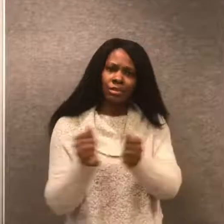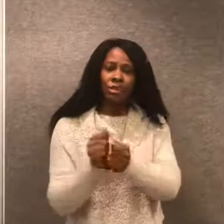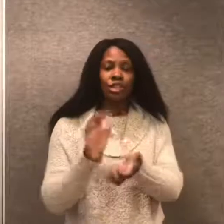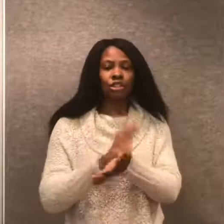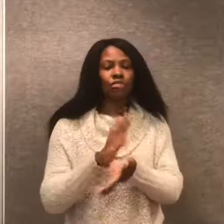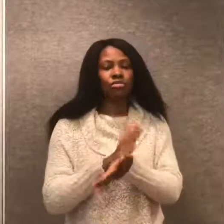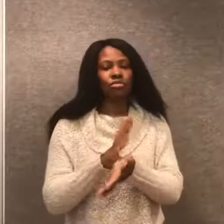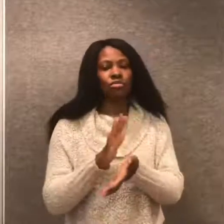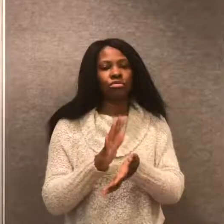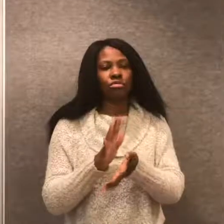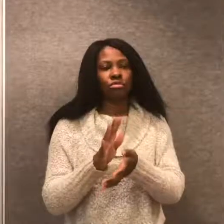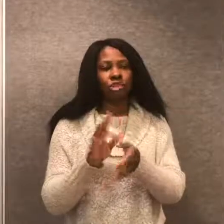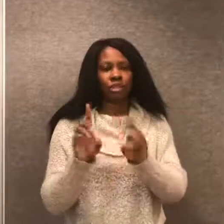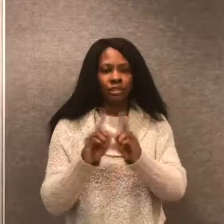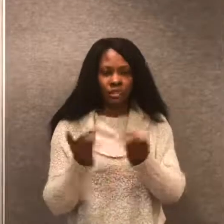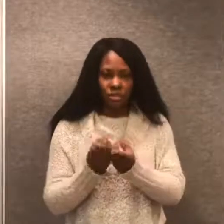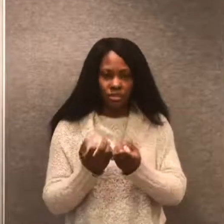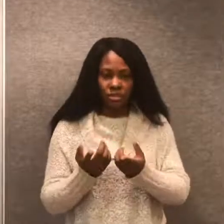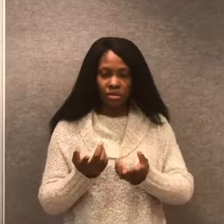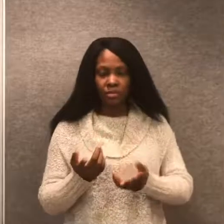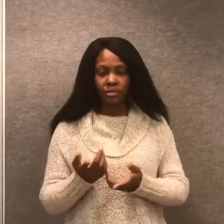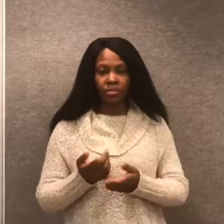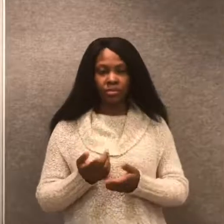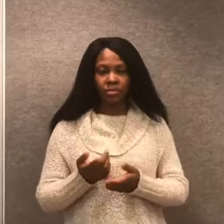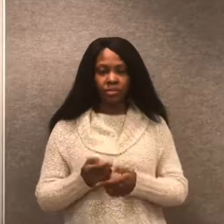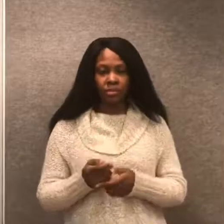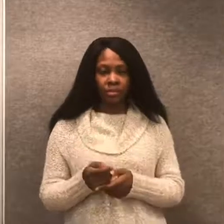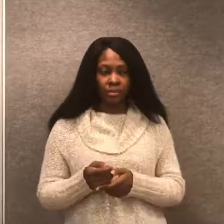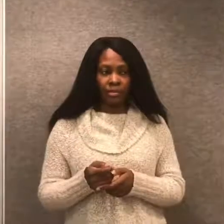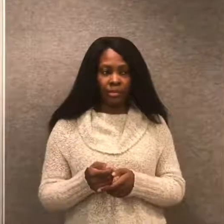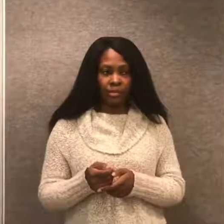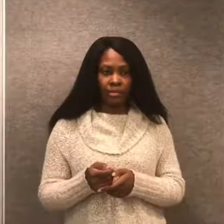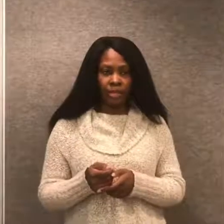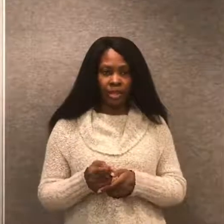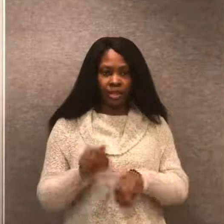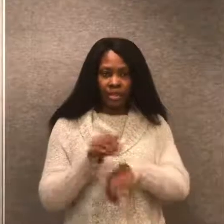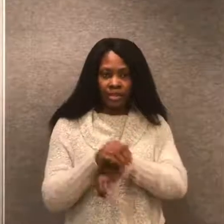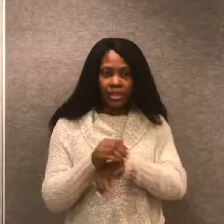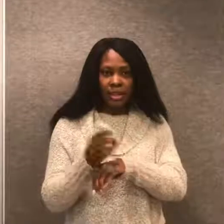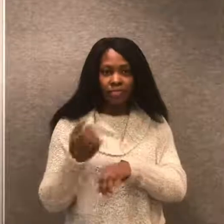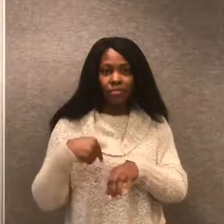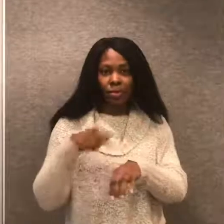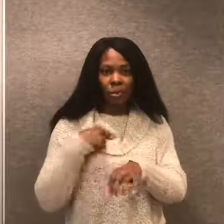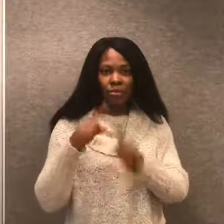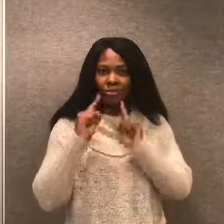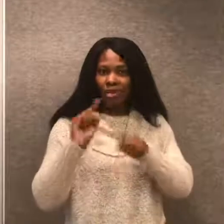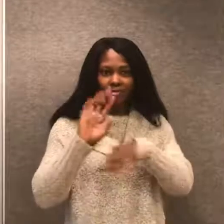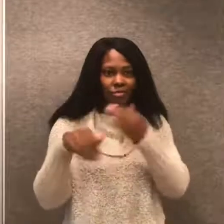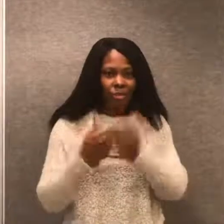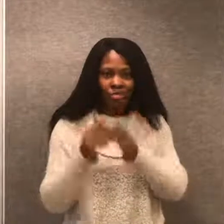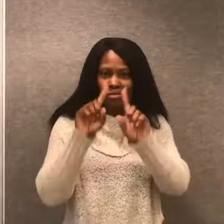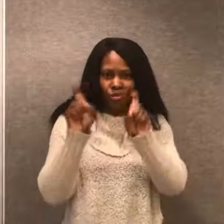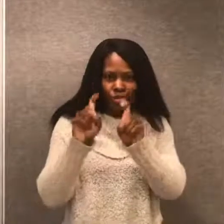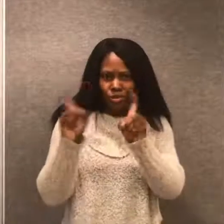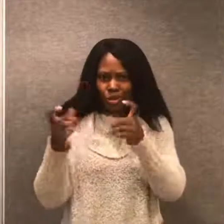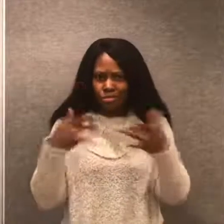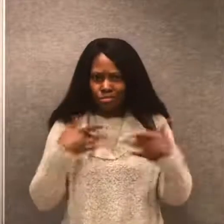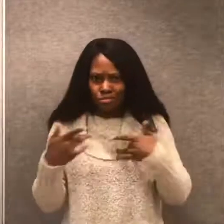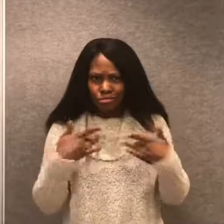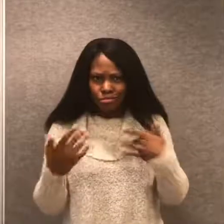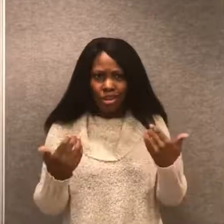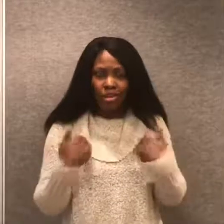district. And tonight we'll give all those questions and concerns that folks have